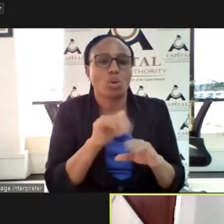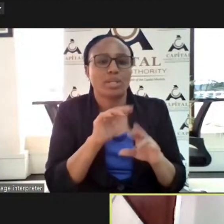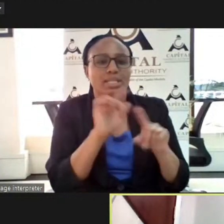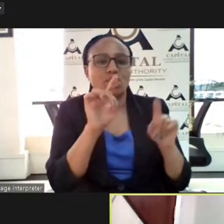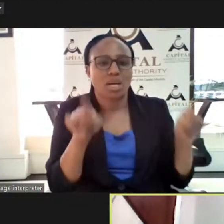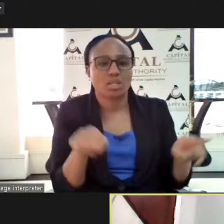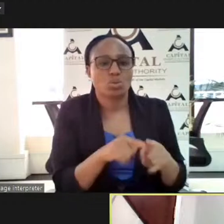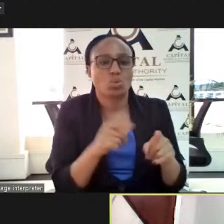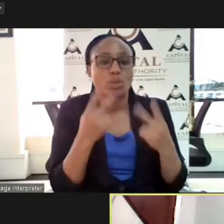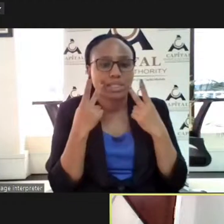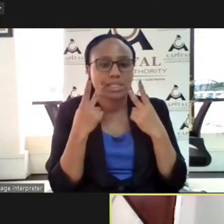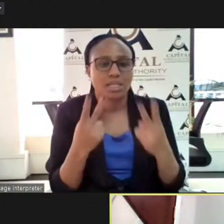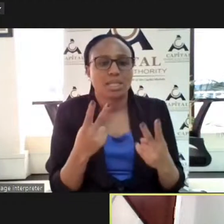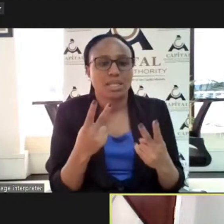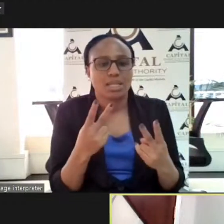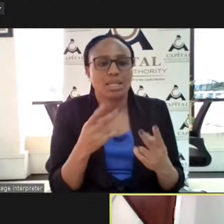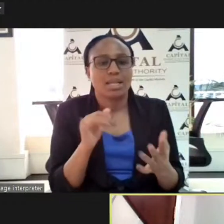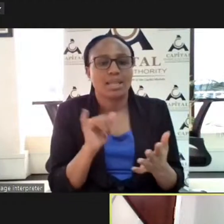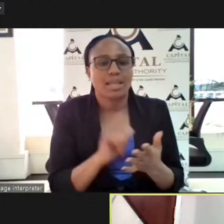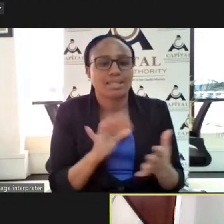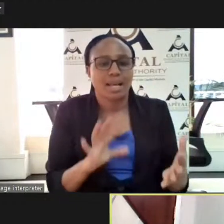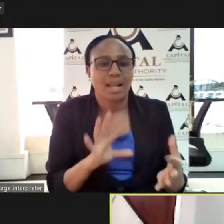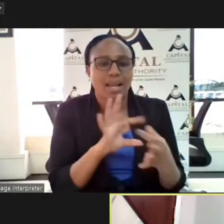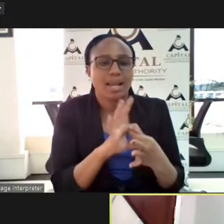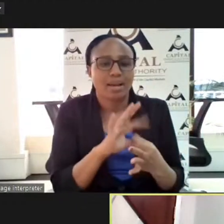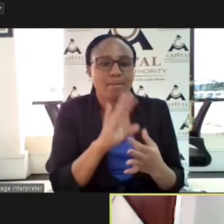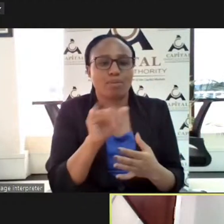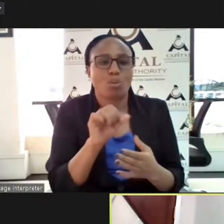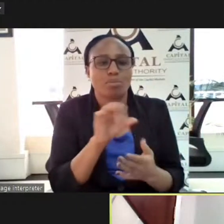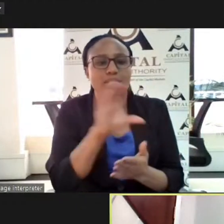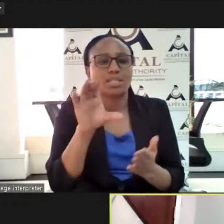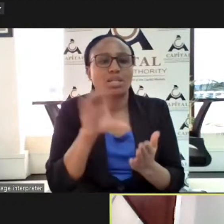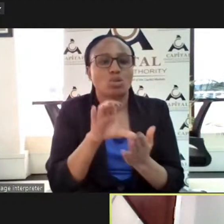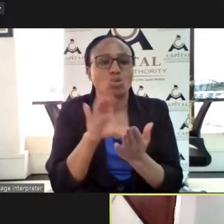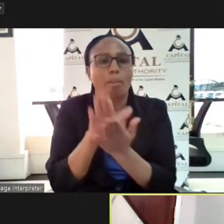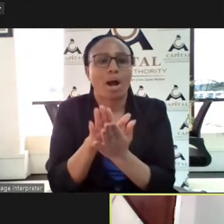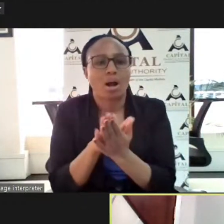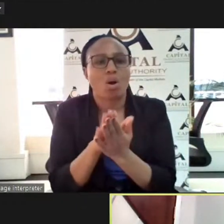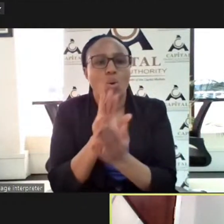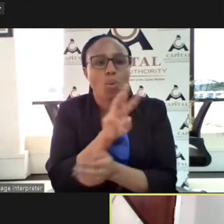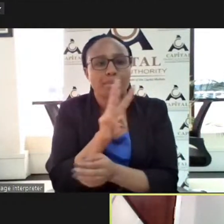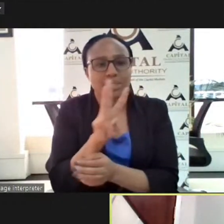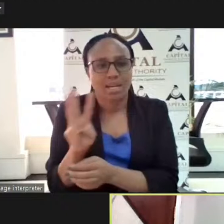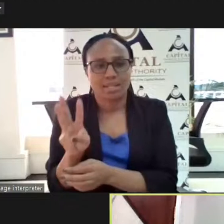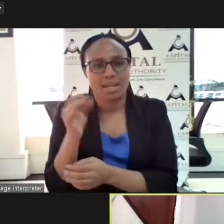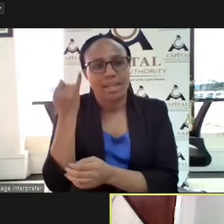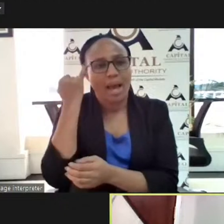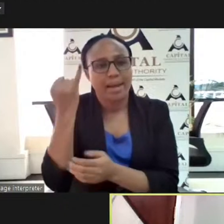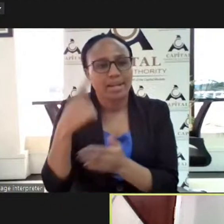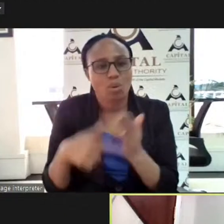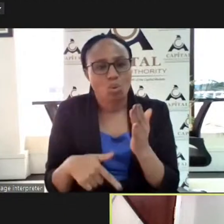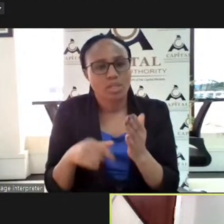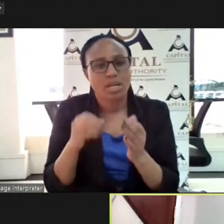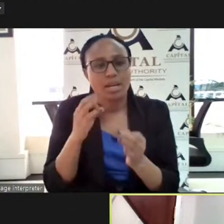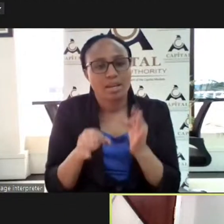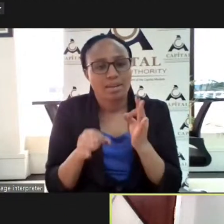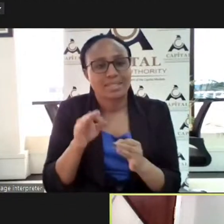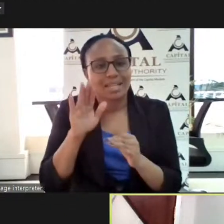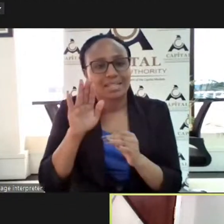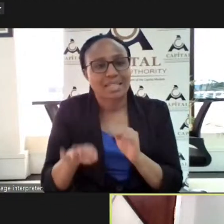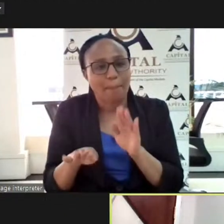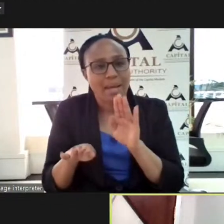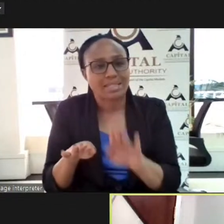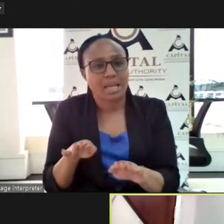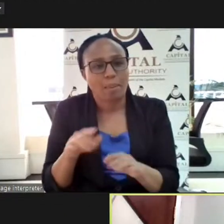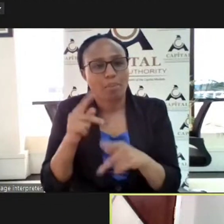it. That's a link from the central bank website. And the idea is, if it's a step-by-step process